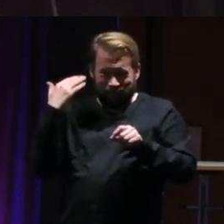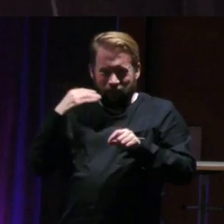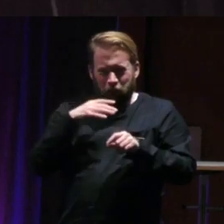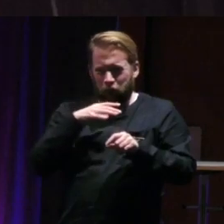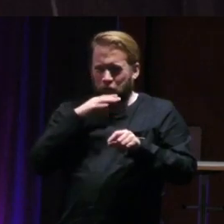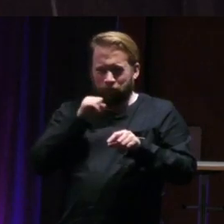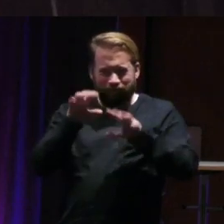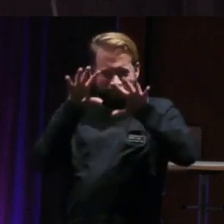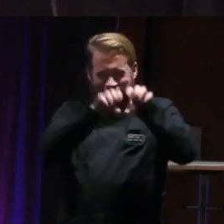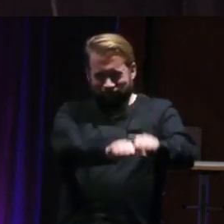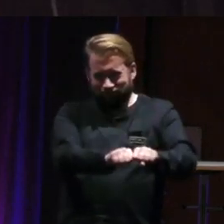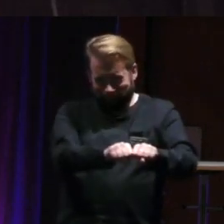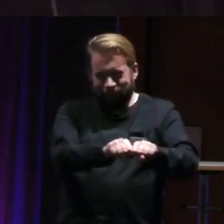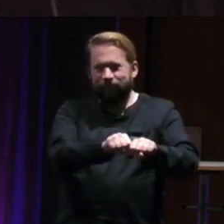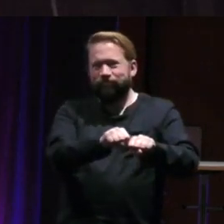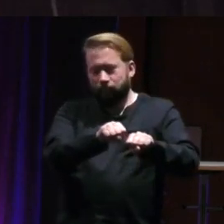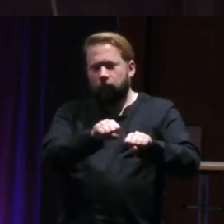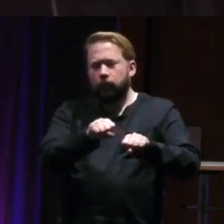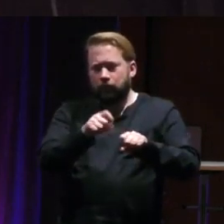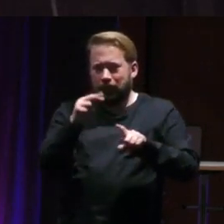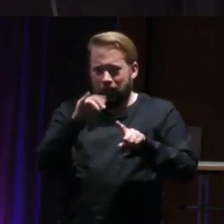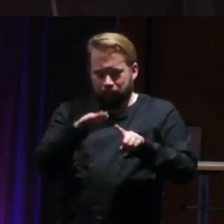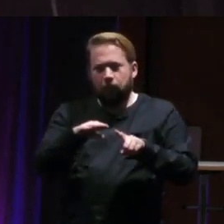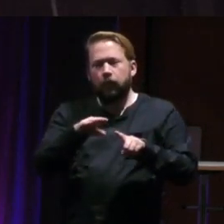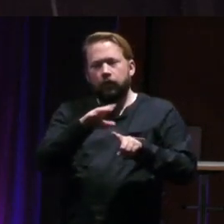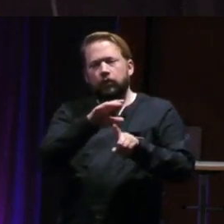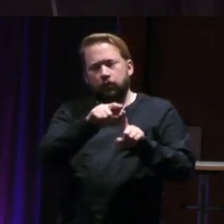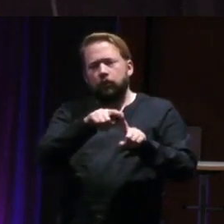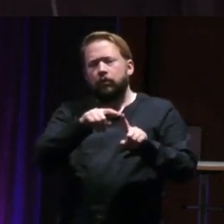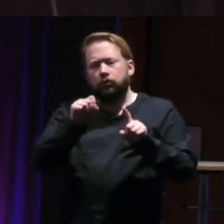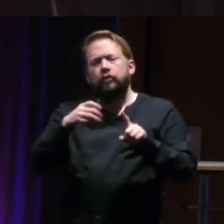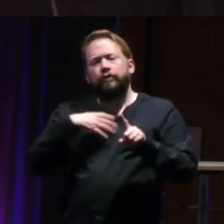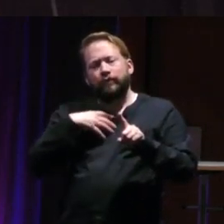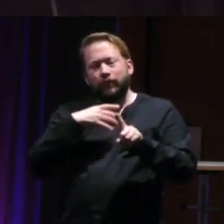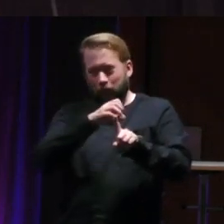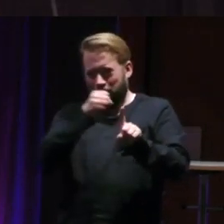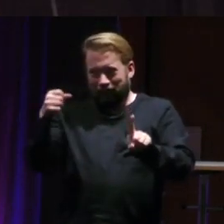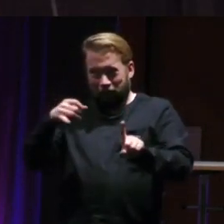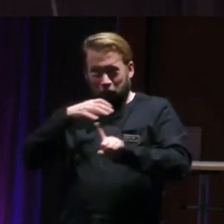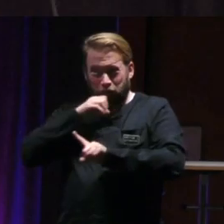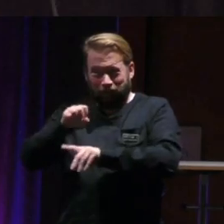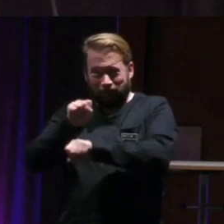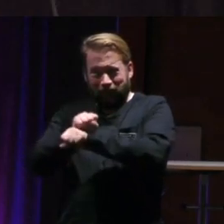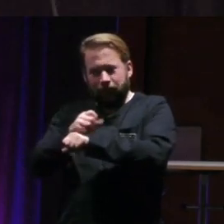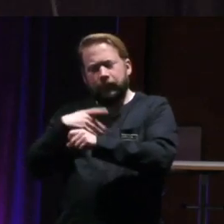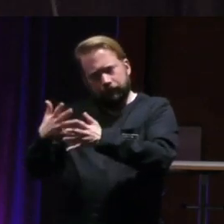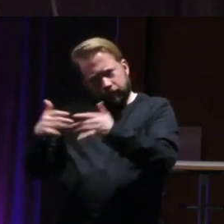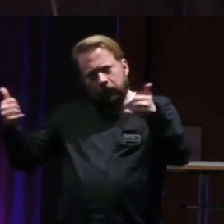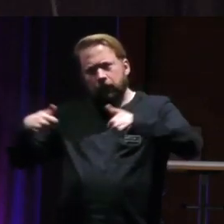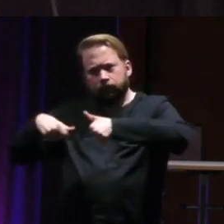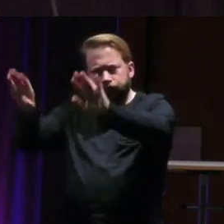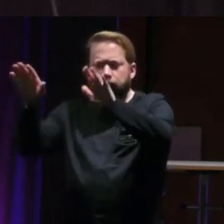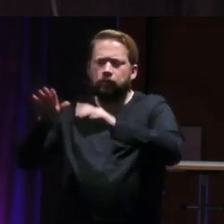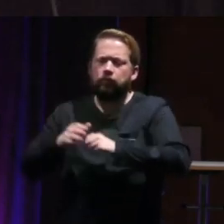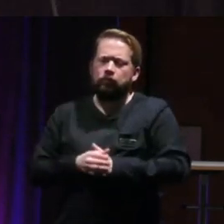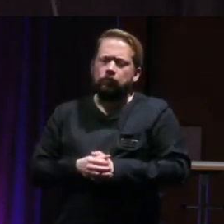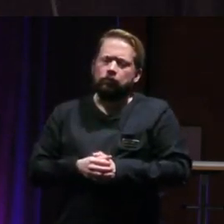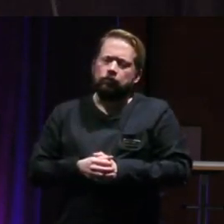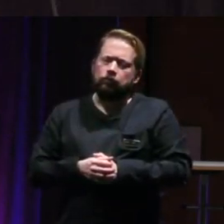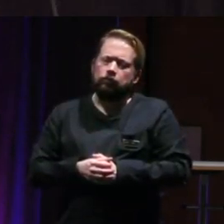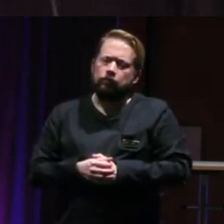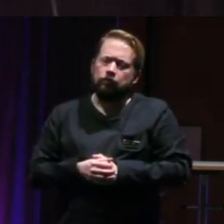who are in Russian prisons now. In the same case, Oleg Sentsov has Alexander